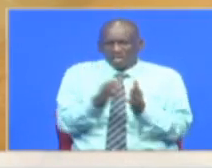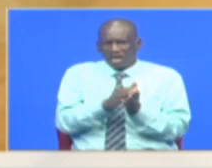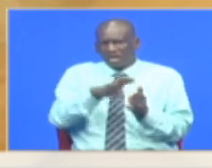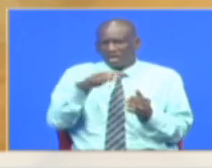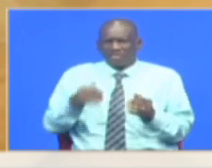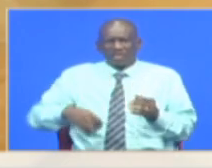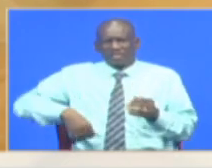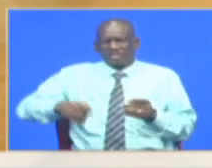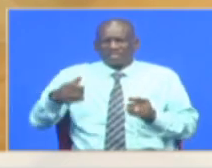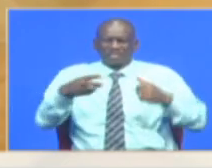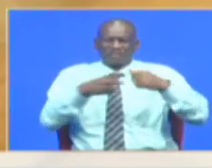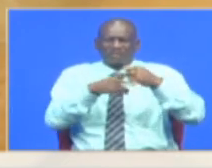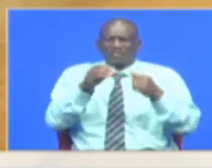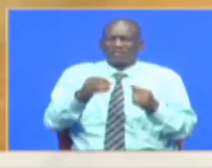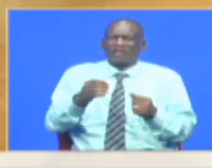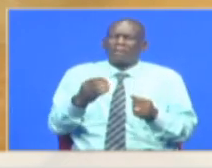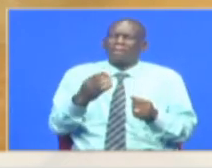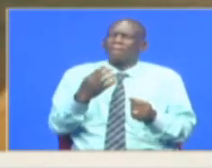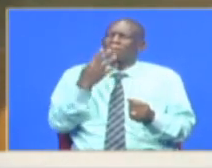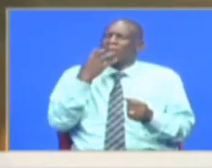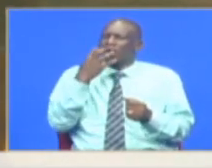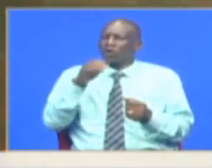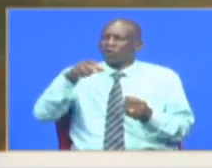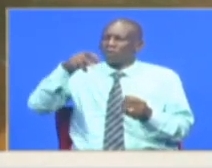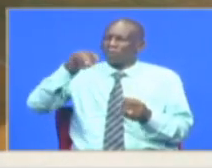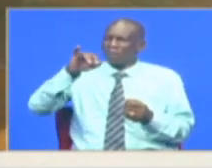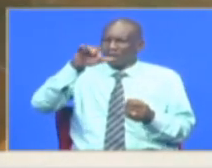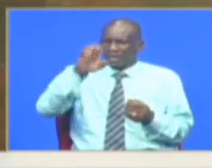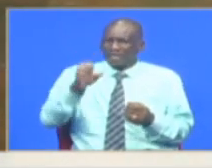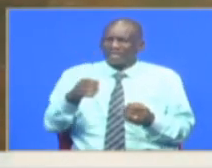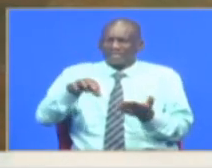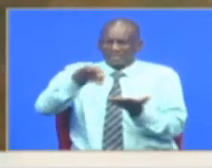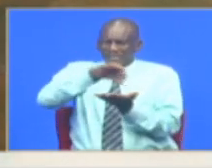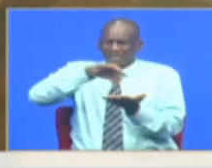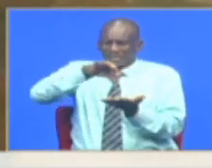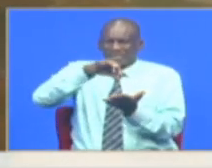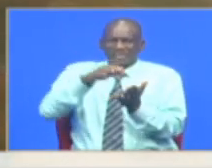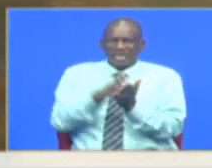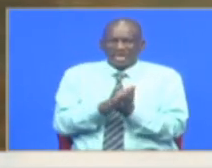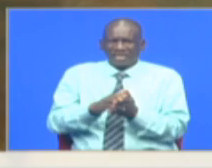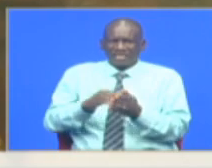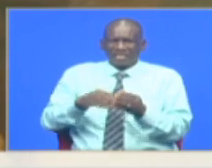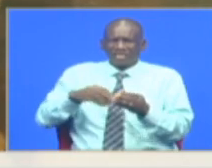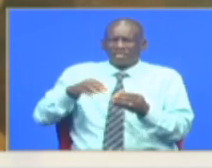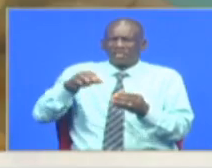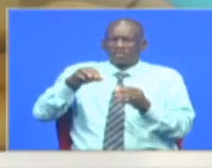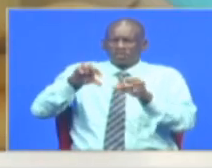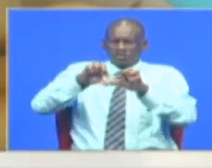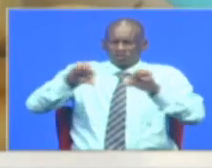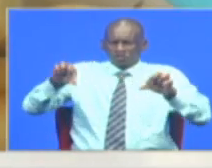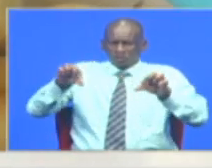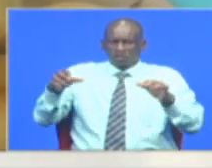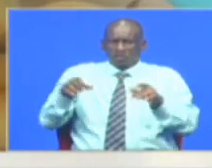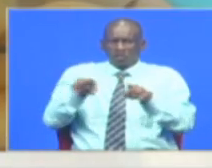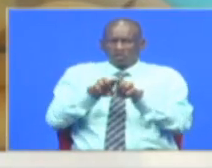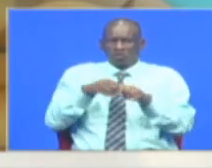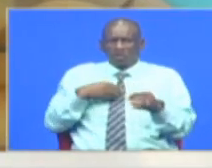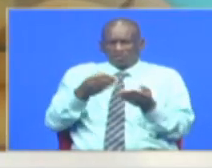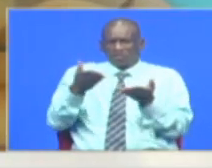bob, mango pie, tea, as well as sausage rolls. Then of course there is the flagship